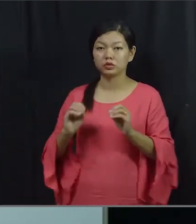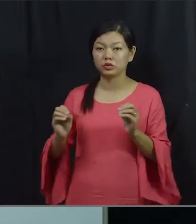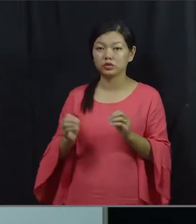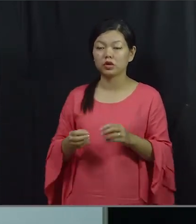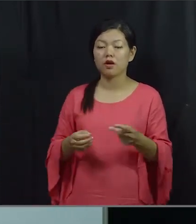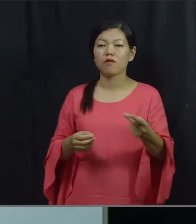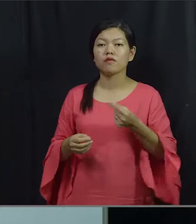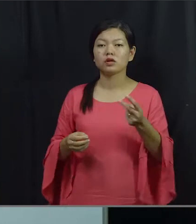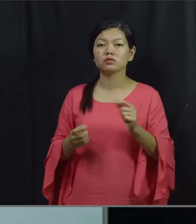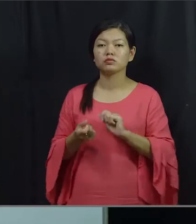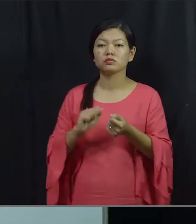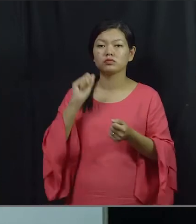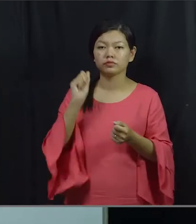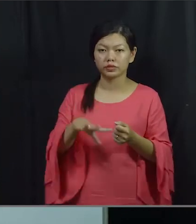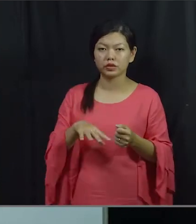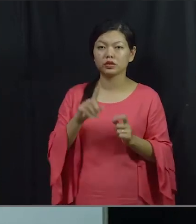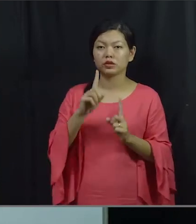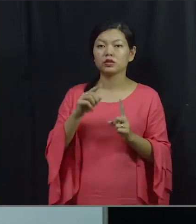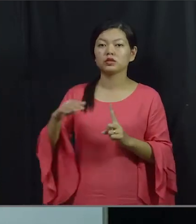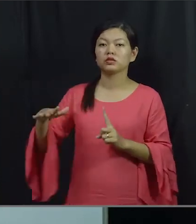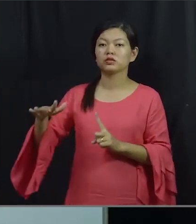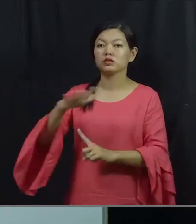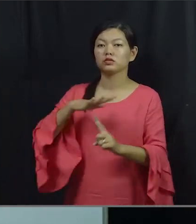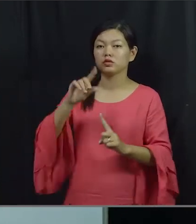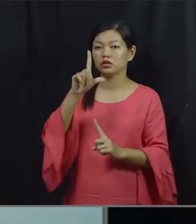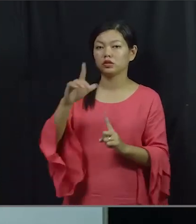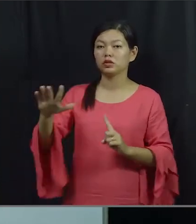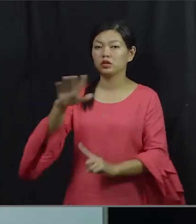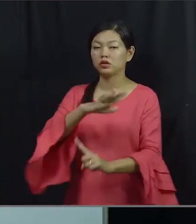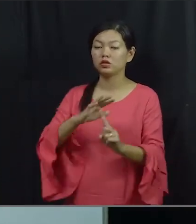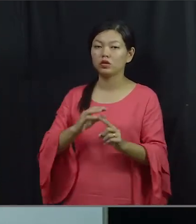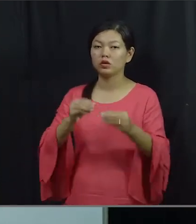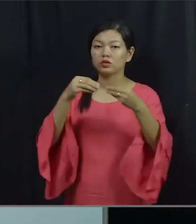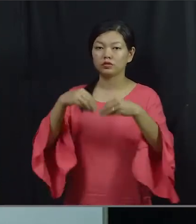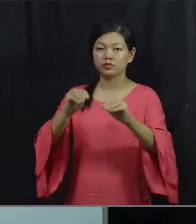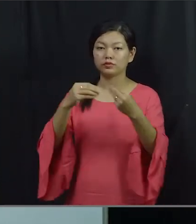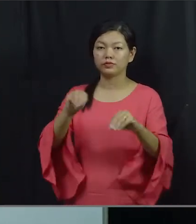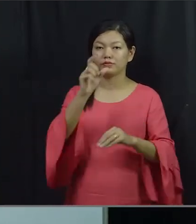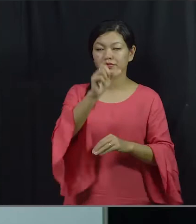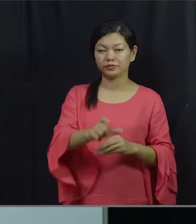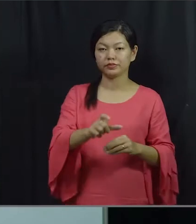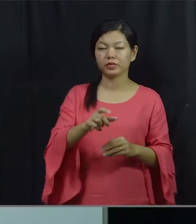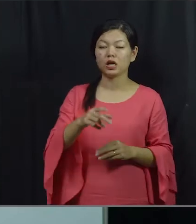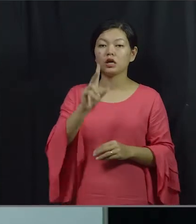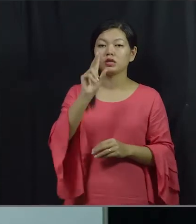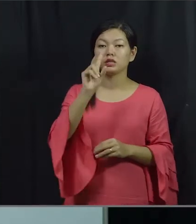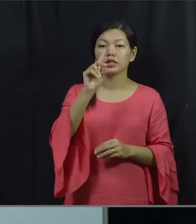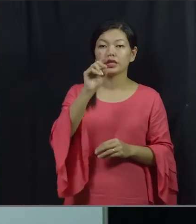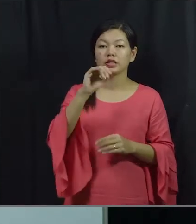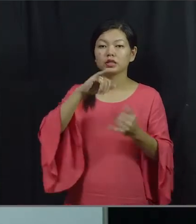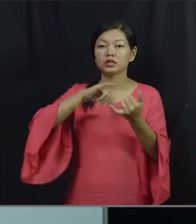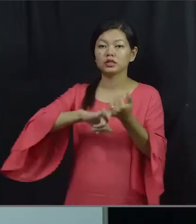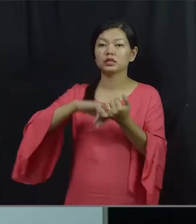in nature. So those are local trader. Then come to the state. Okay, state level, state traders. When a trader start